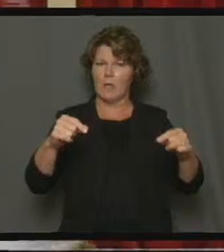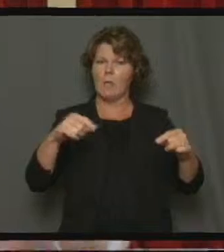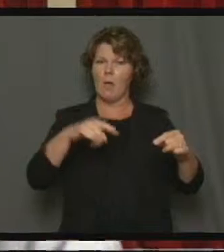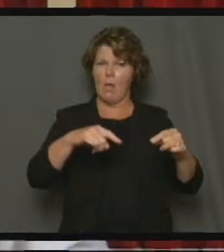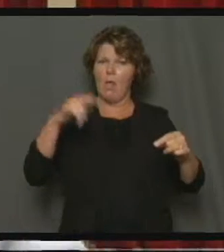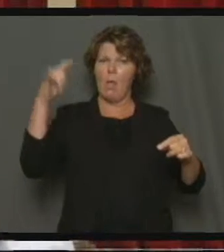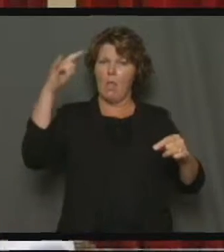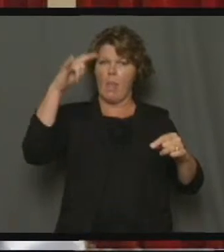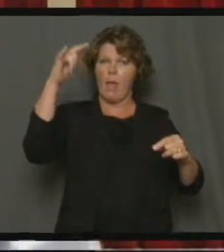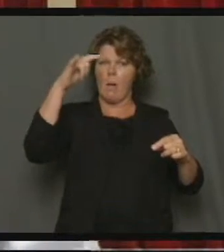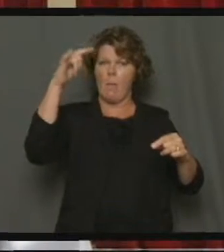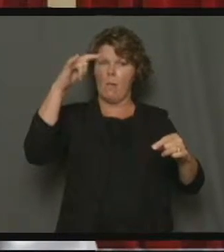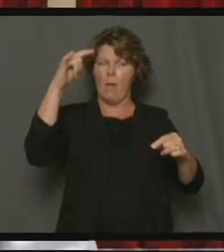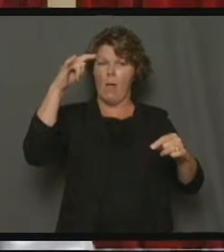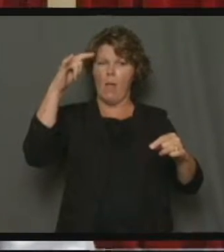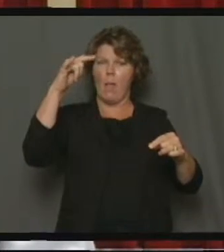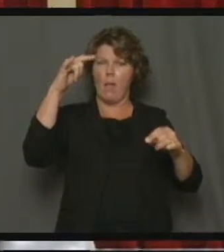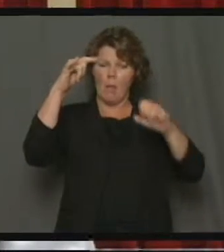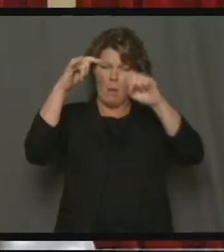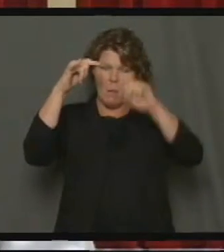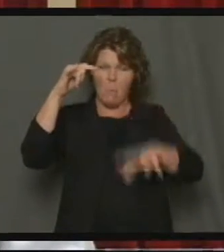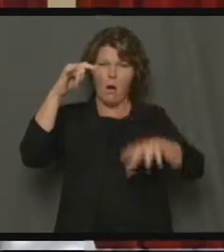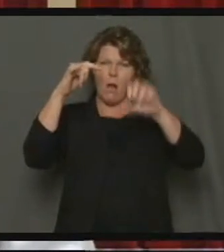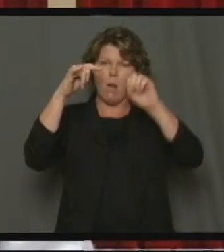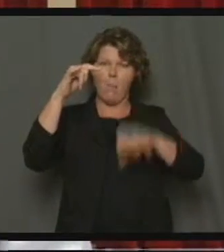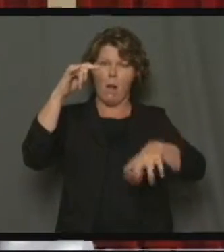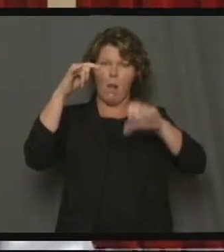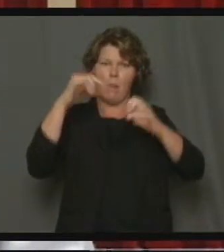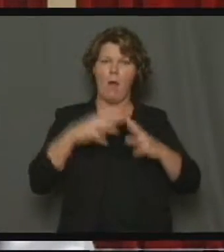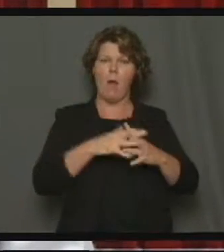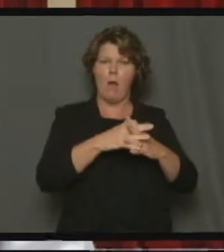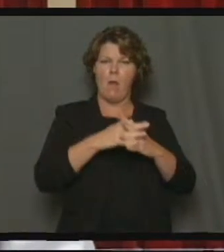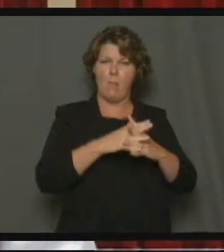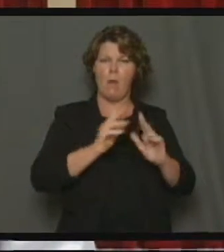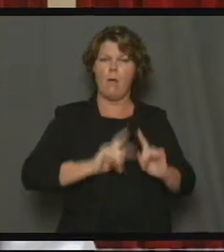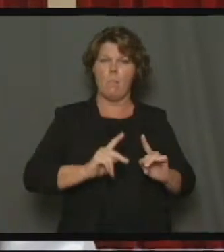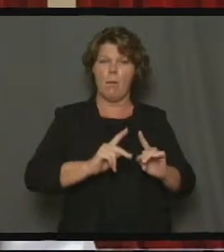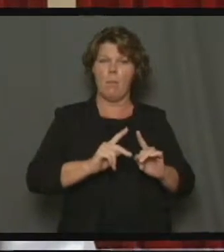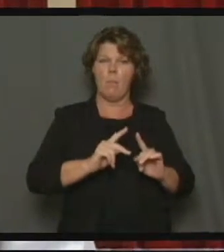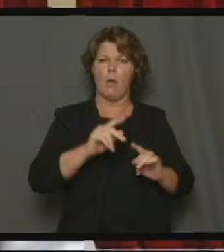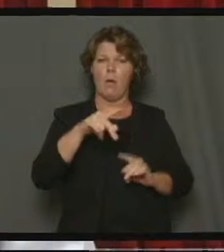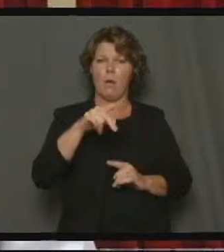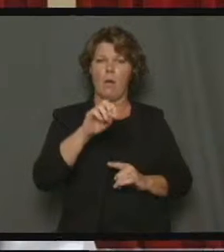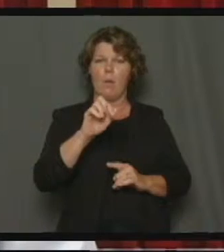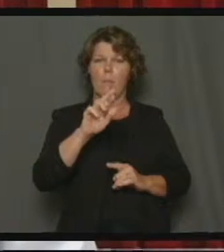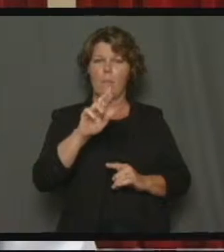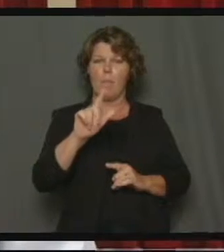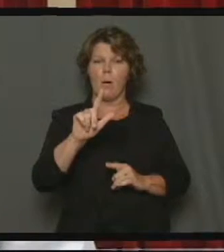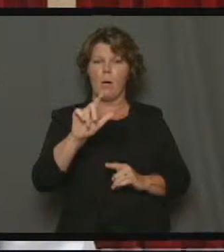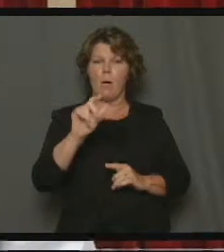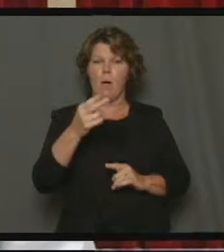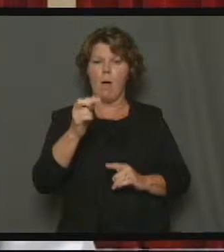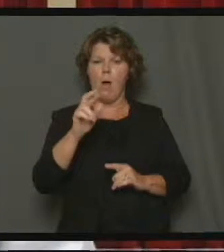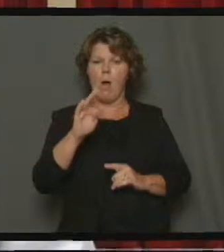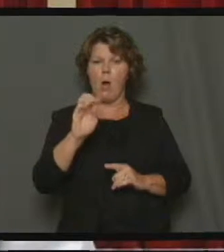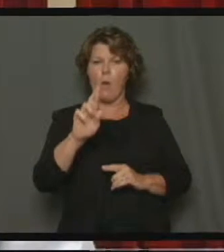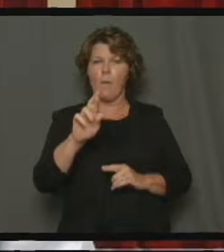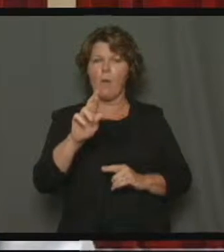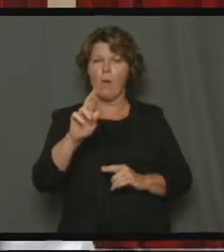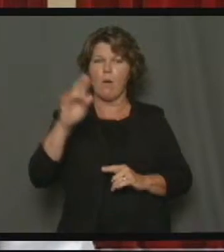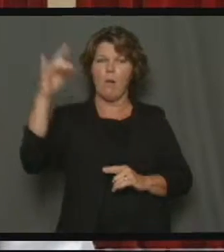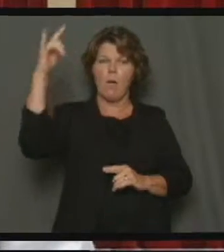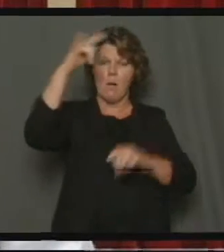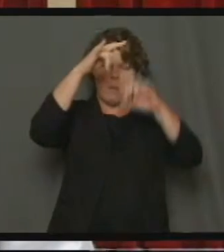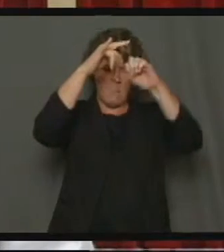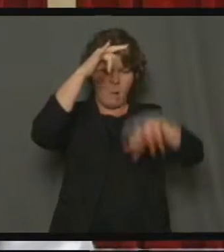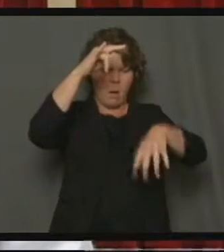were on them, raining down death on the American fleet lying anchored at Pearl Harbor. It was Sunday morning, and many of the American servicemen